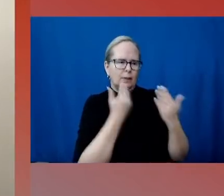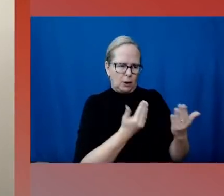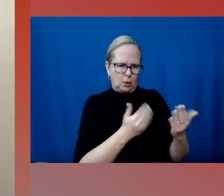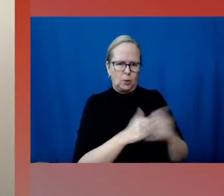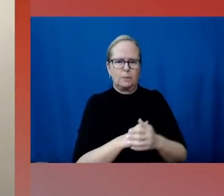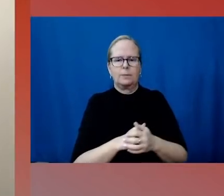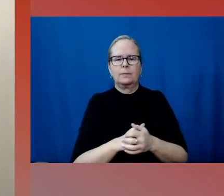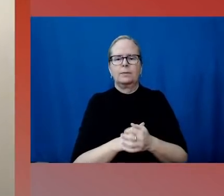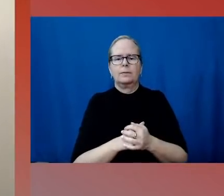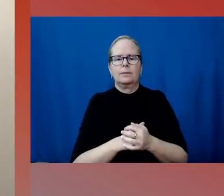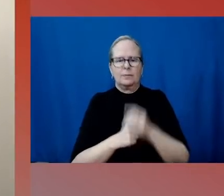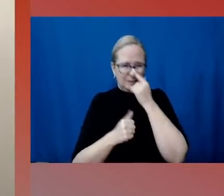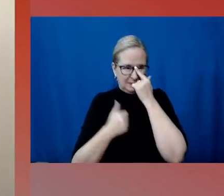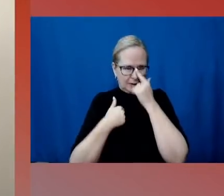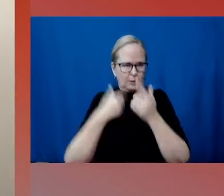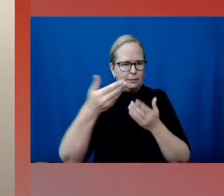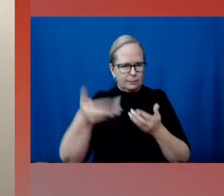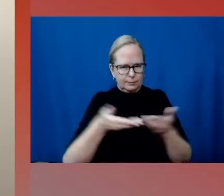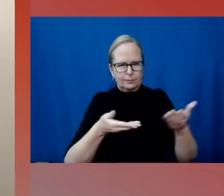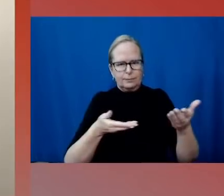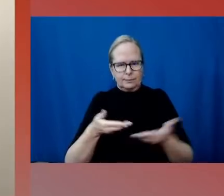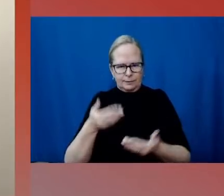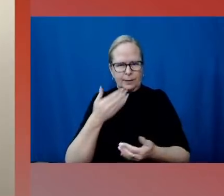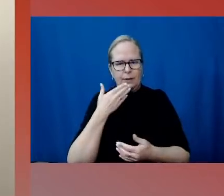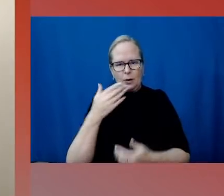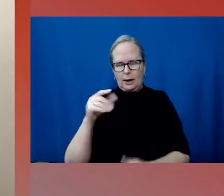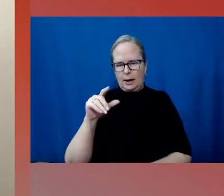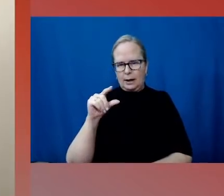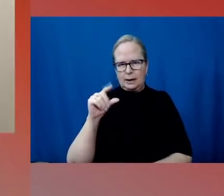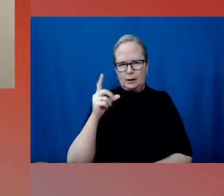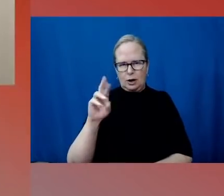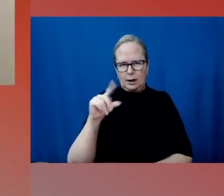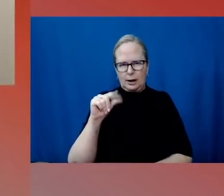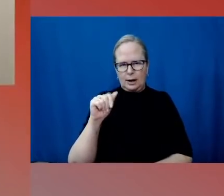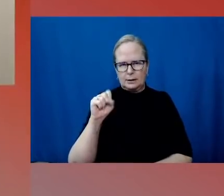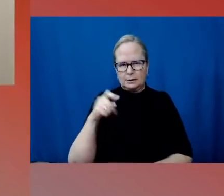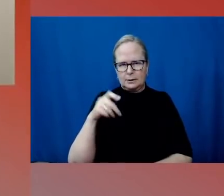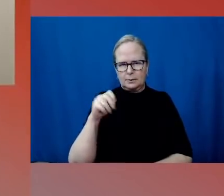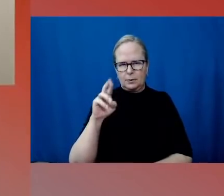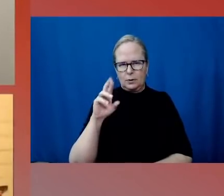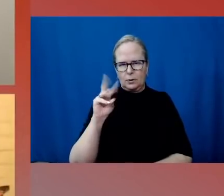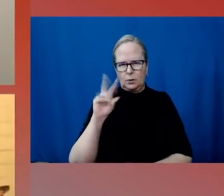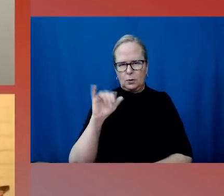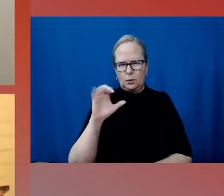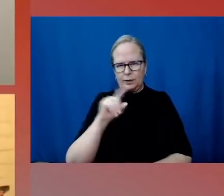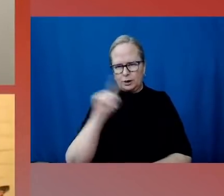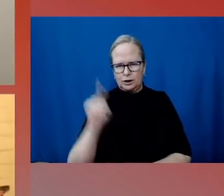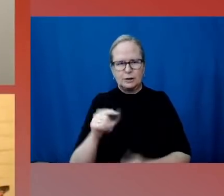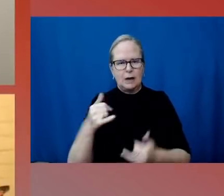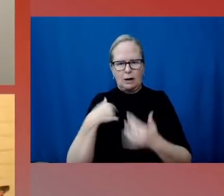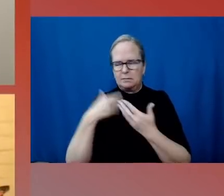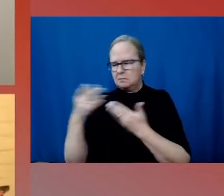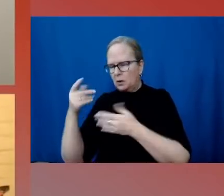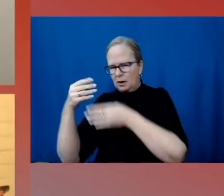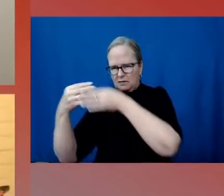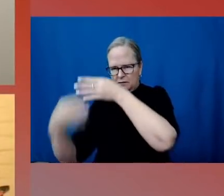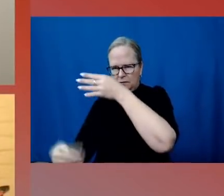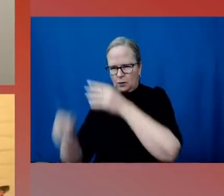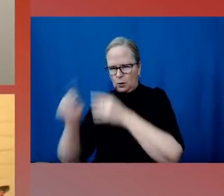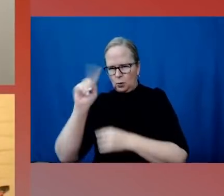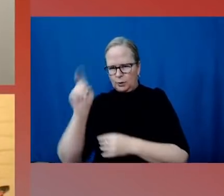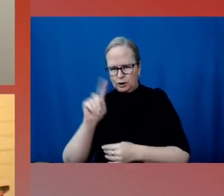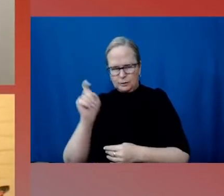Thank you very much, Dr. Gasparovich. As we move into our questions, I'm going to bring your fellow panelists back into